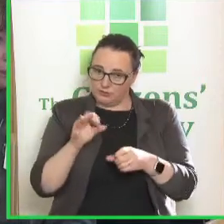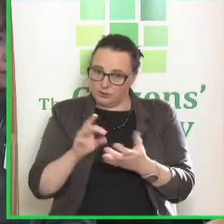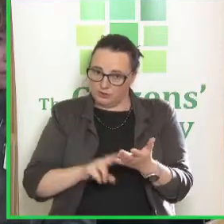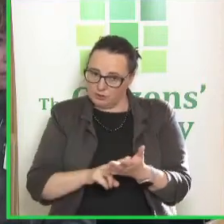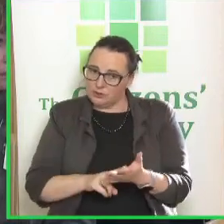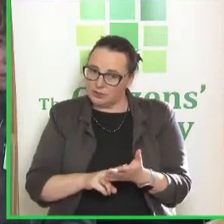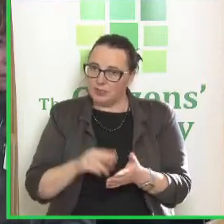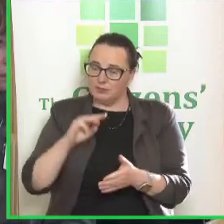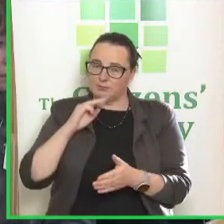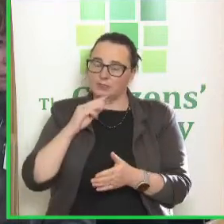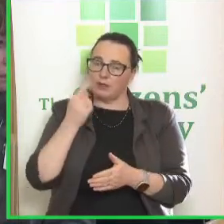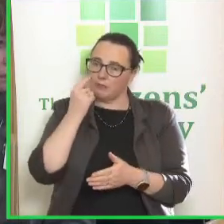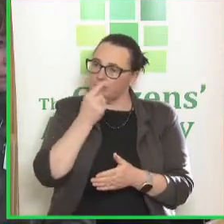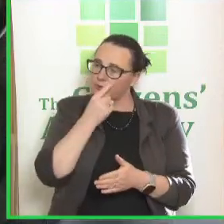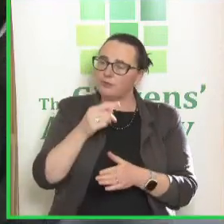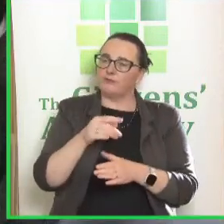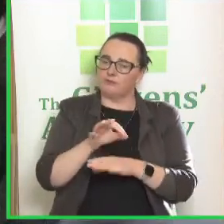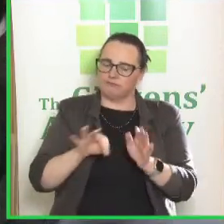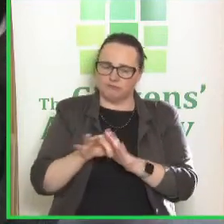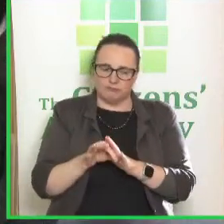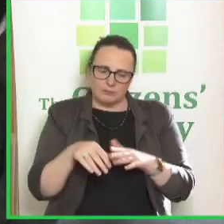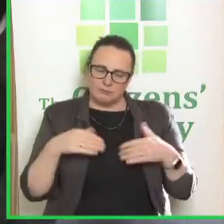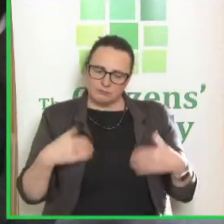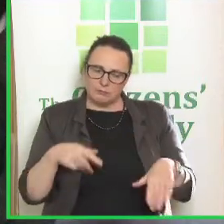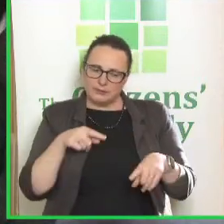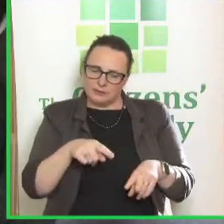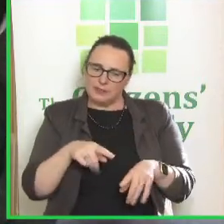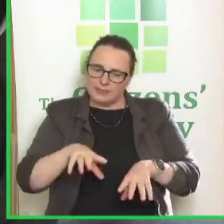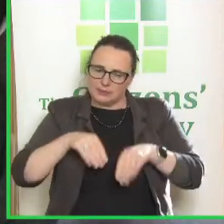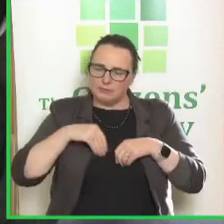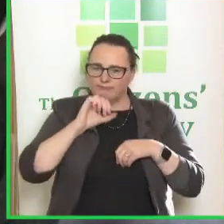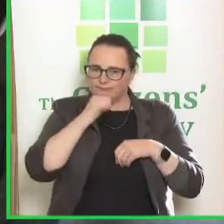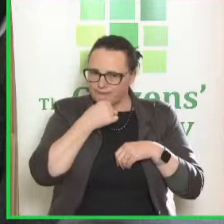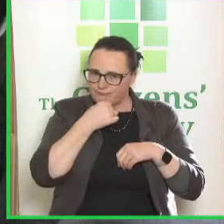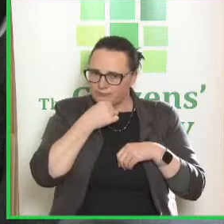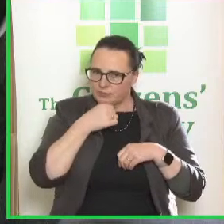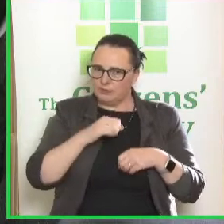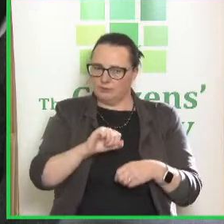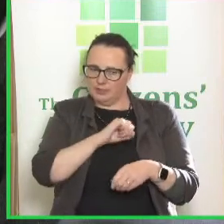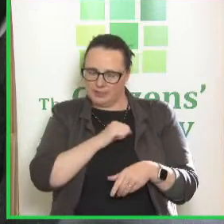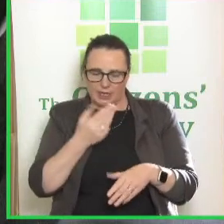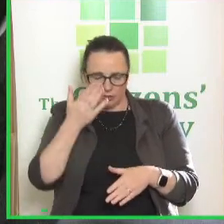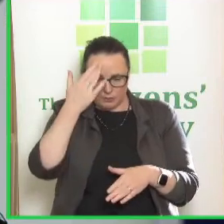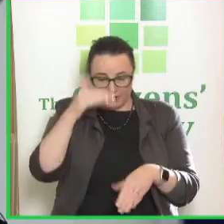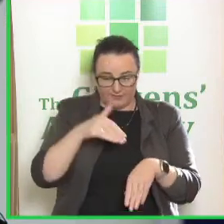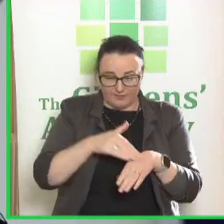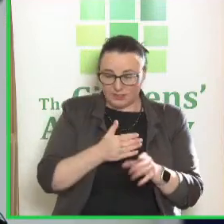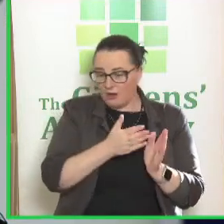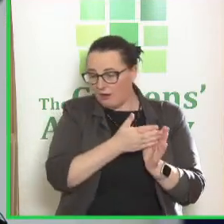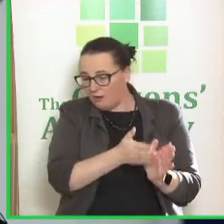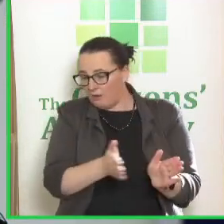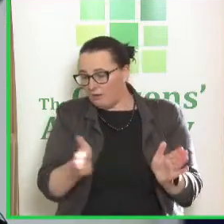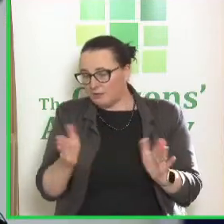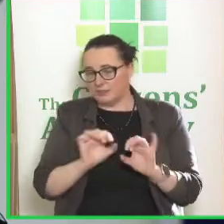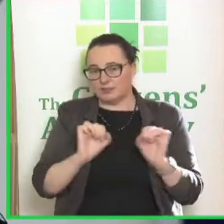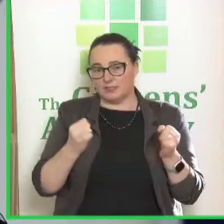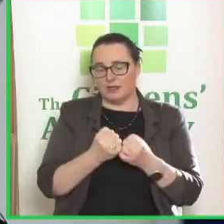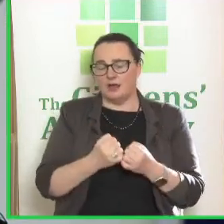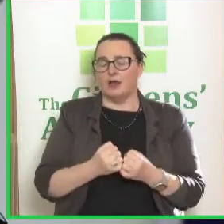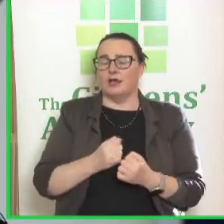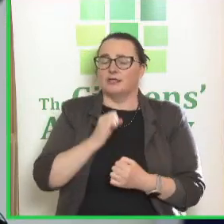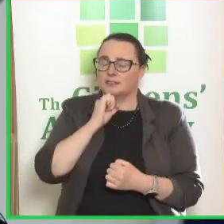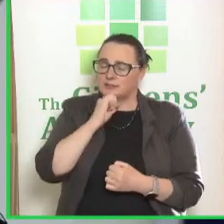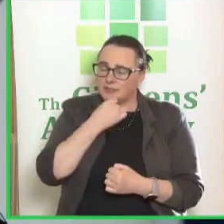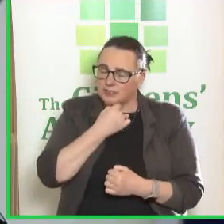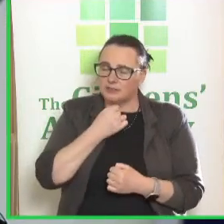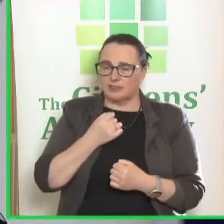issue and its awareness of the impact of drugs on all corners and sections of our society. And I would like to sincerely